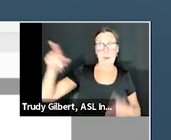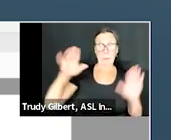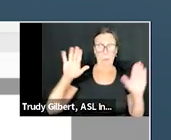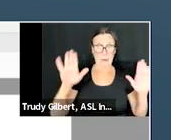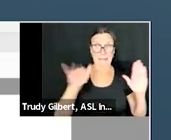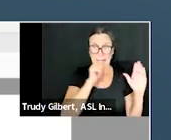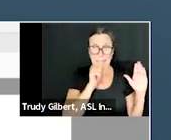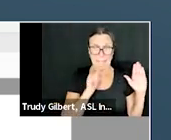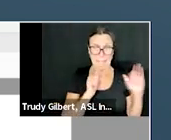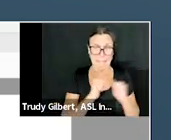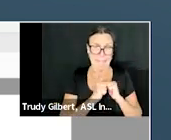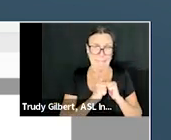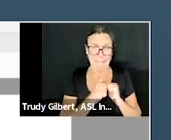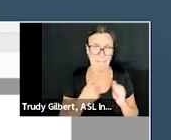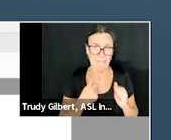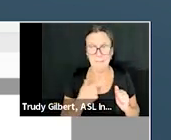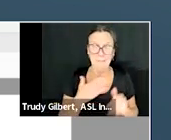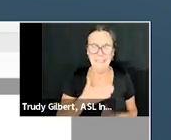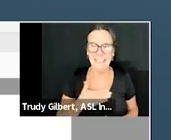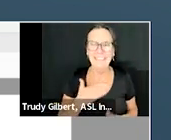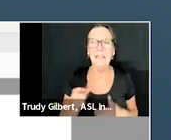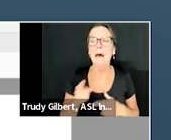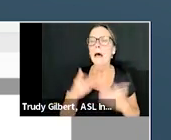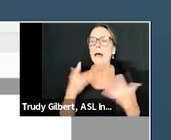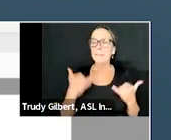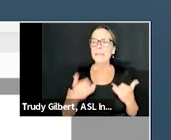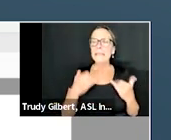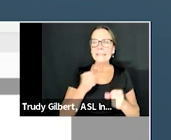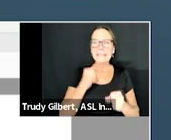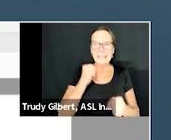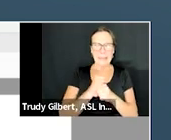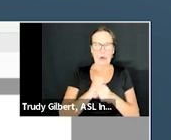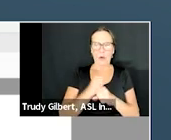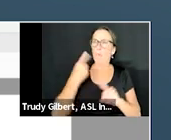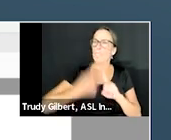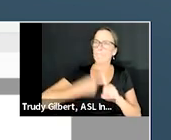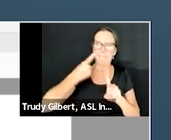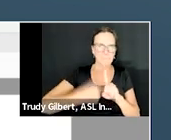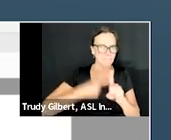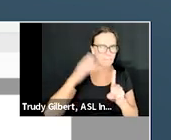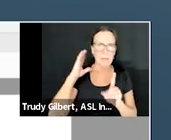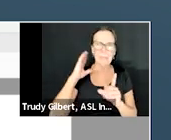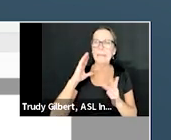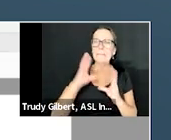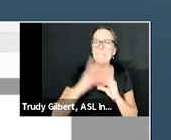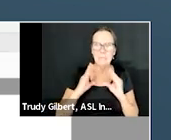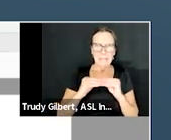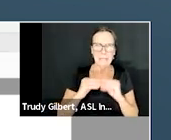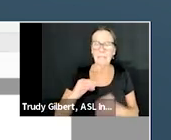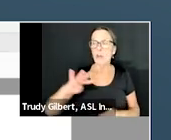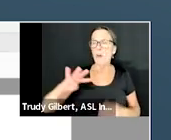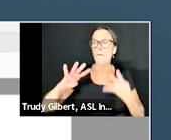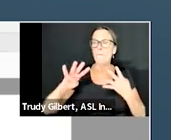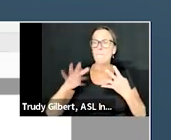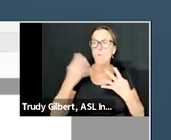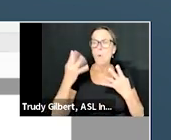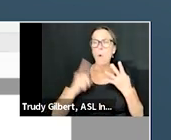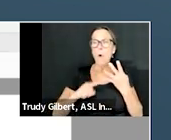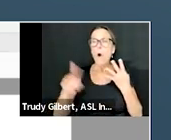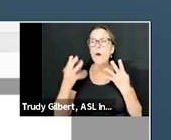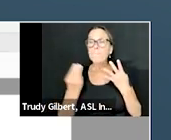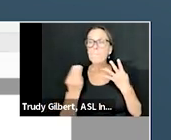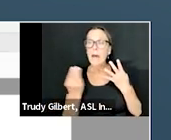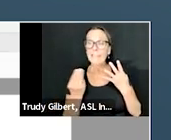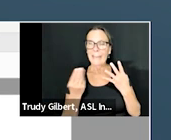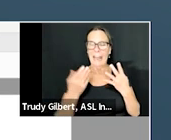this school year, we're planning to have monthly meetings the fourth Monday of every month via